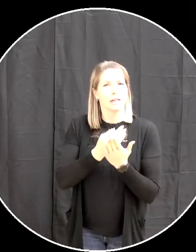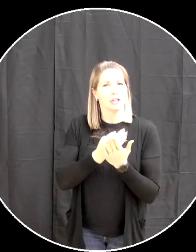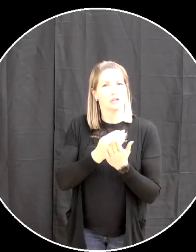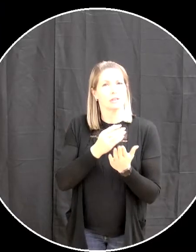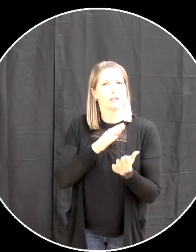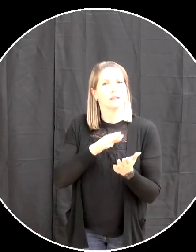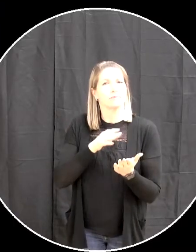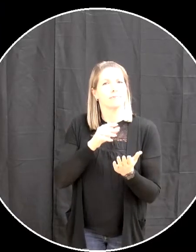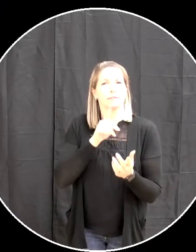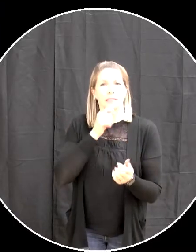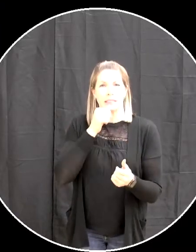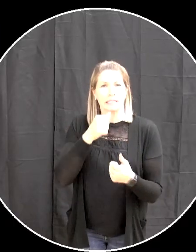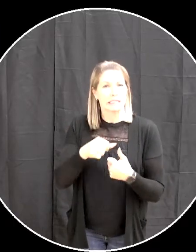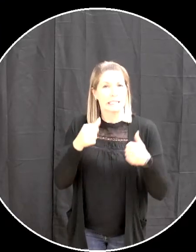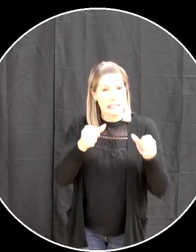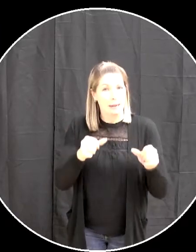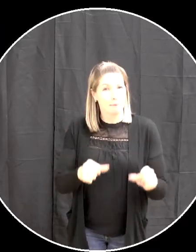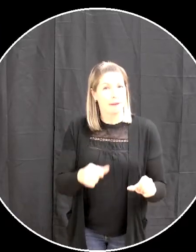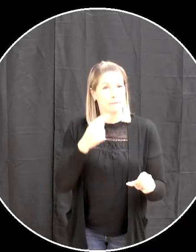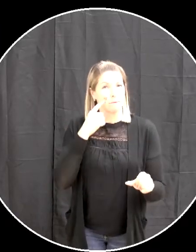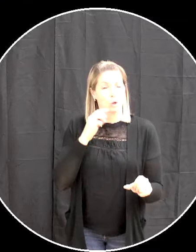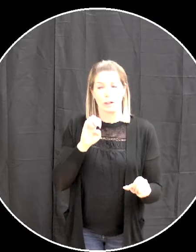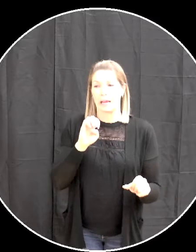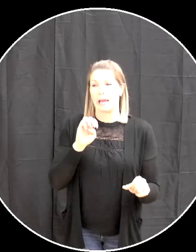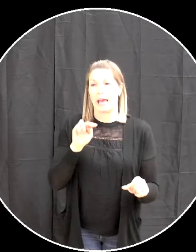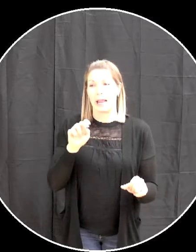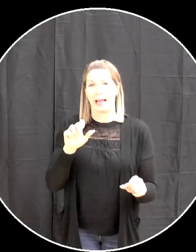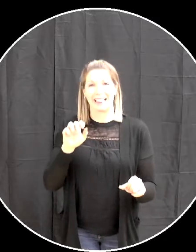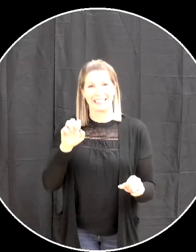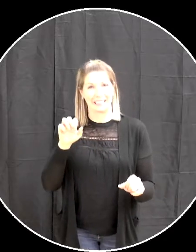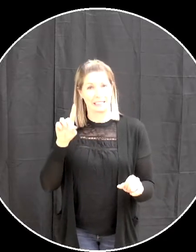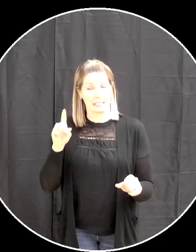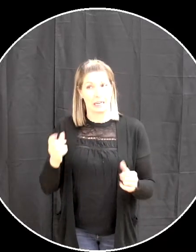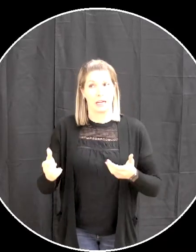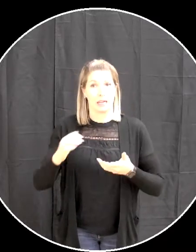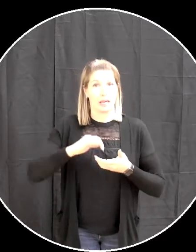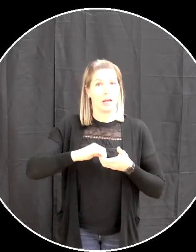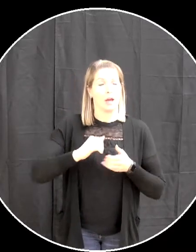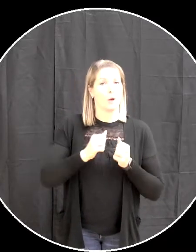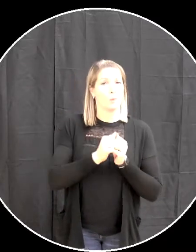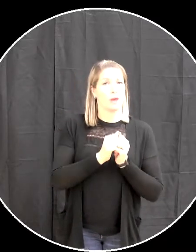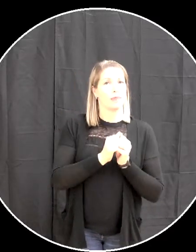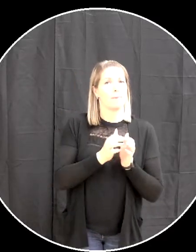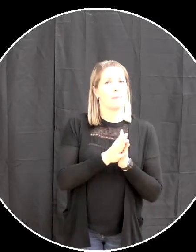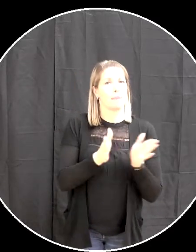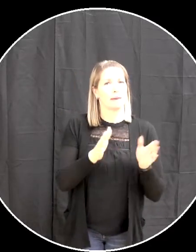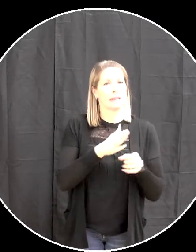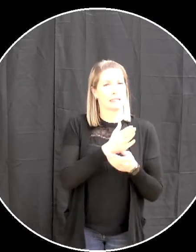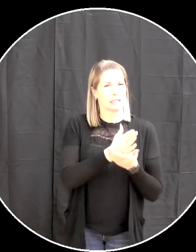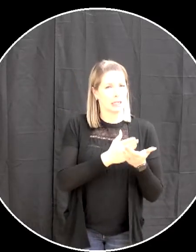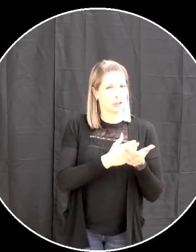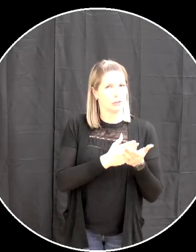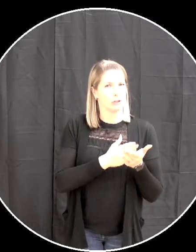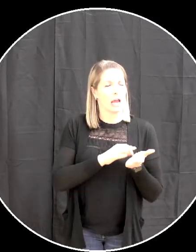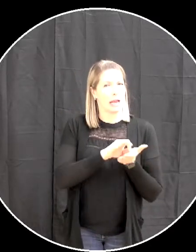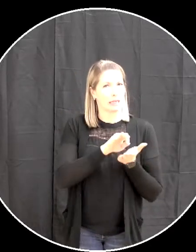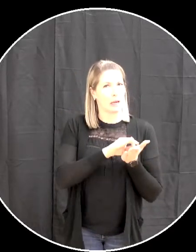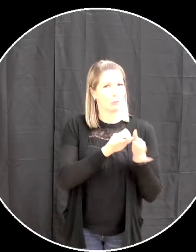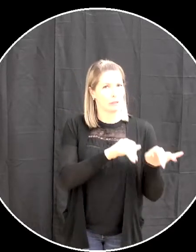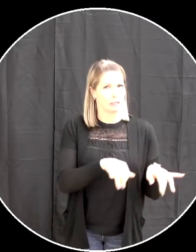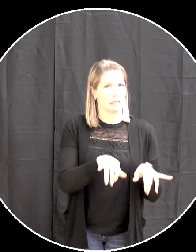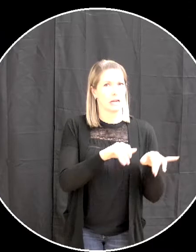and Labrador English School District in accordance with public sector accounting standards. And we'll also issue a